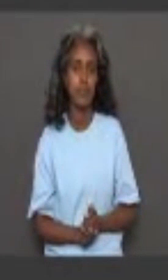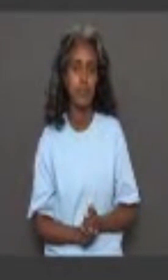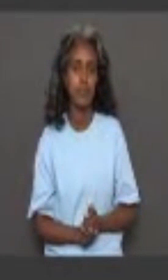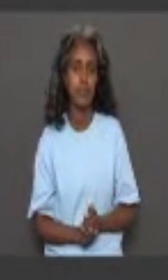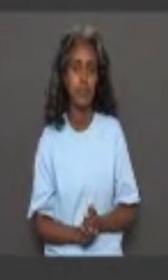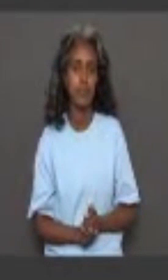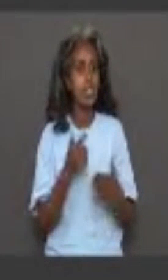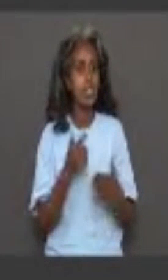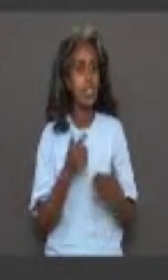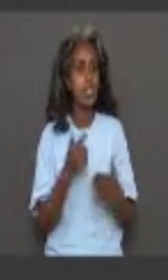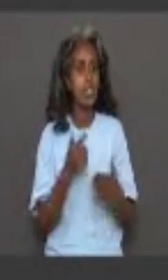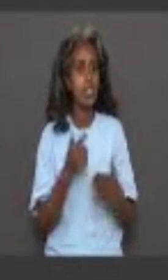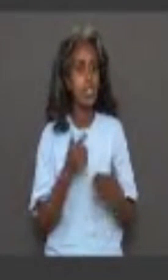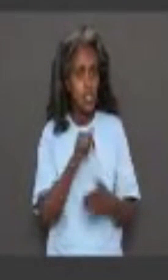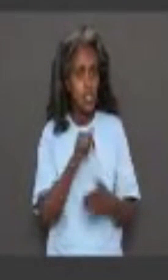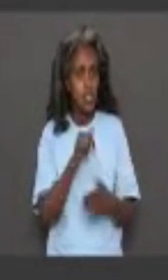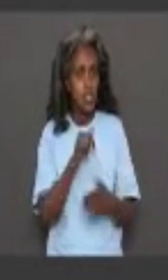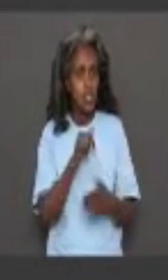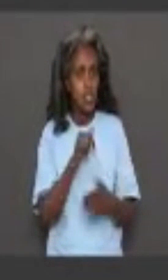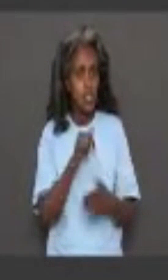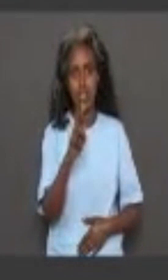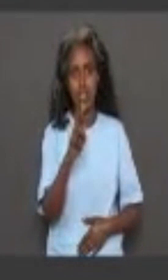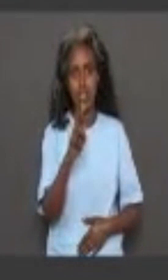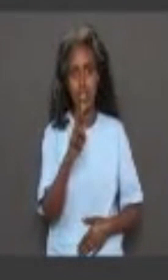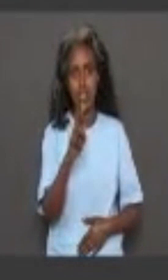It is not a rational number.